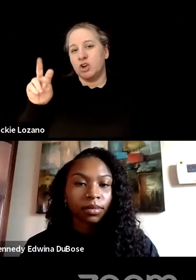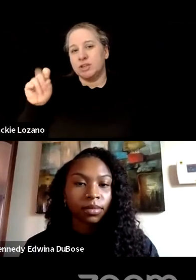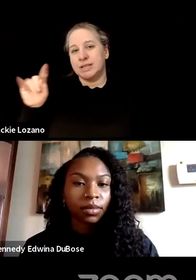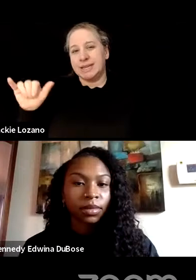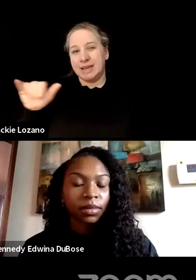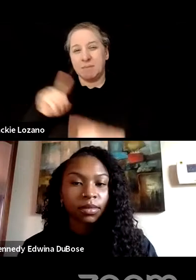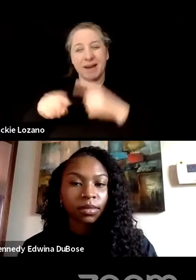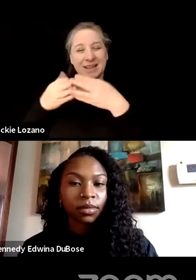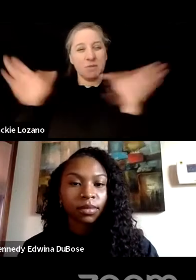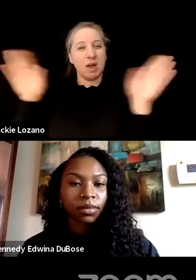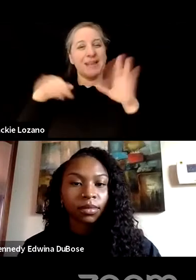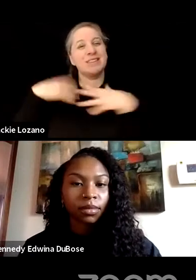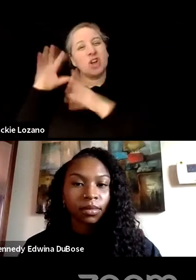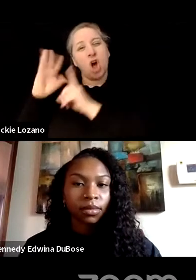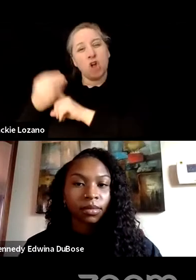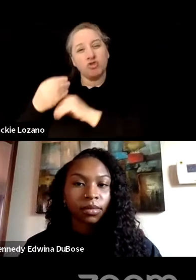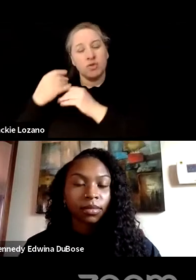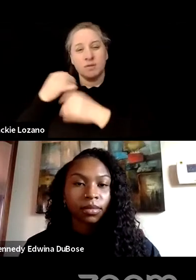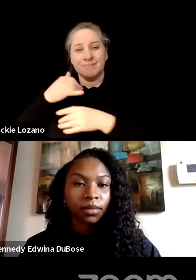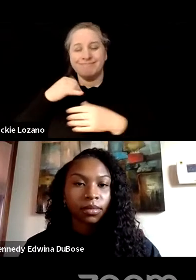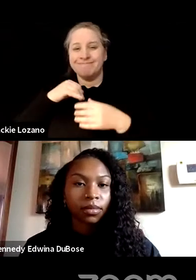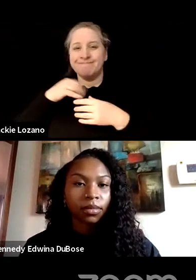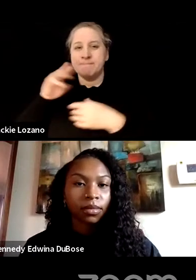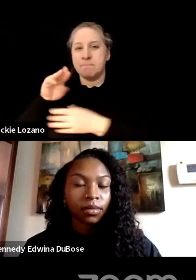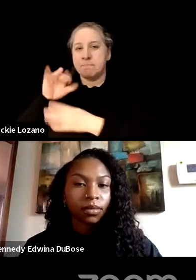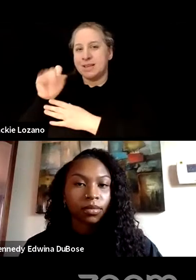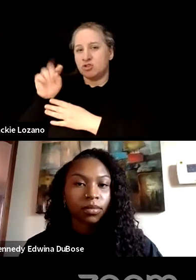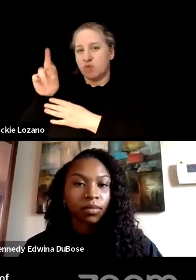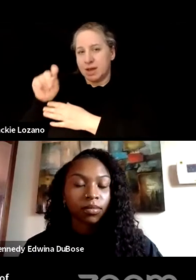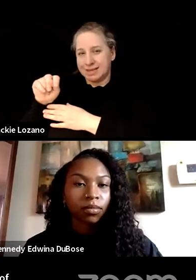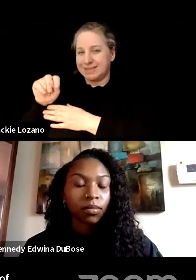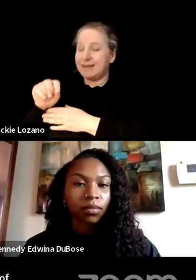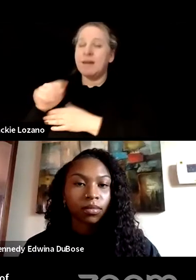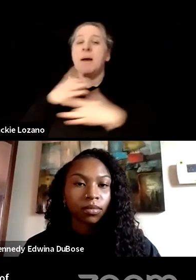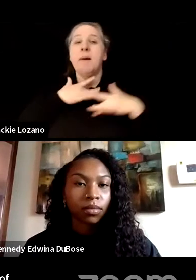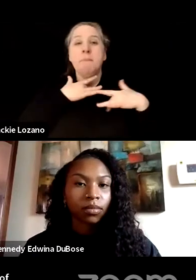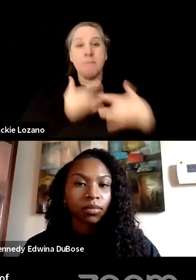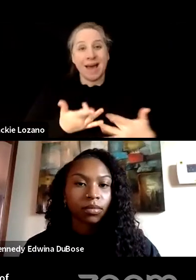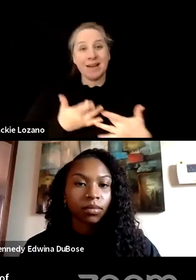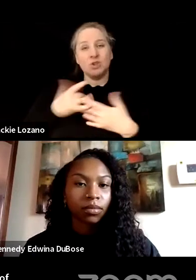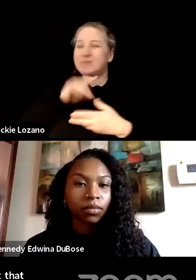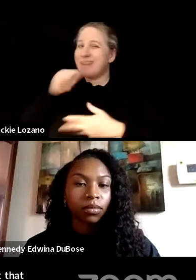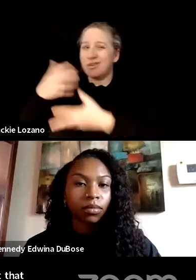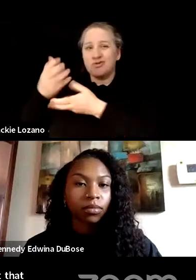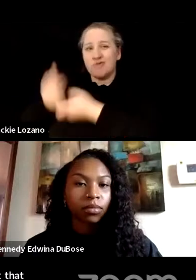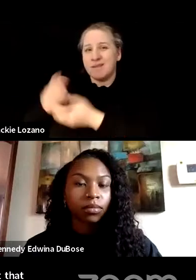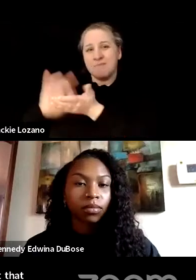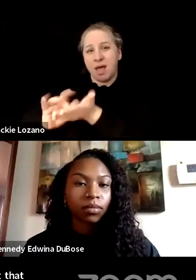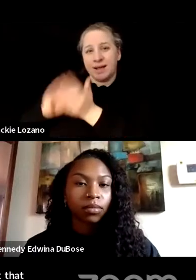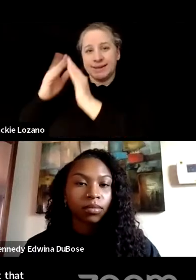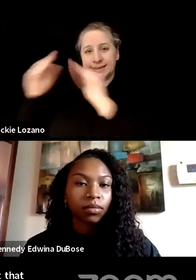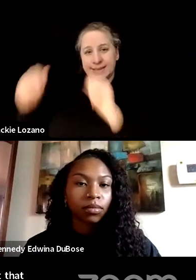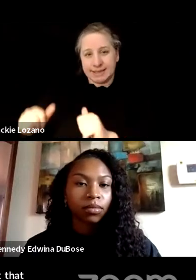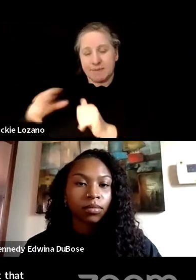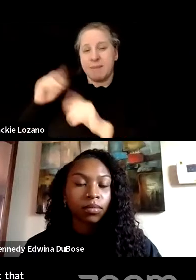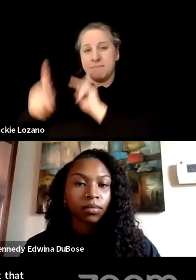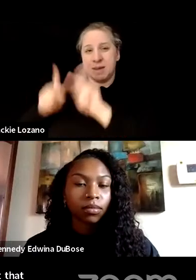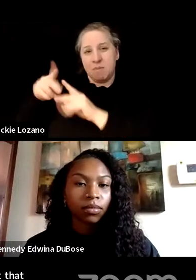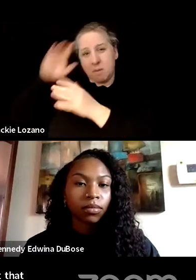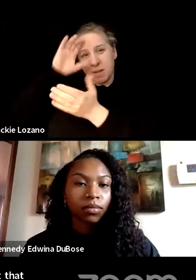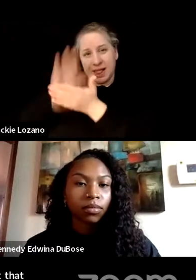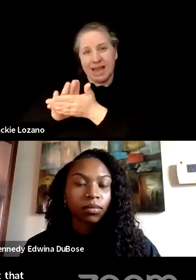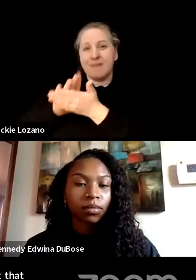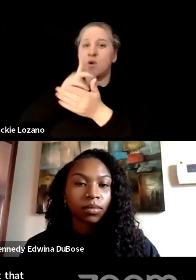it's broad. It's a cultural mistrust, and it's defined as a tendency to distrust medical systems and personnel believed to represent the